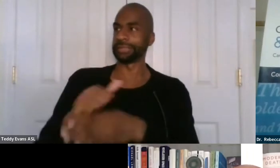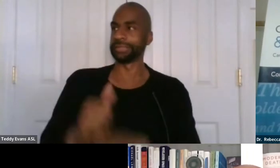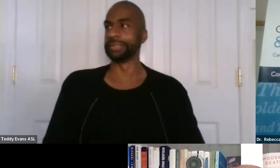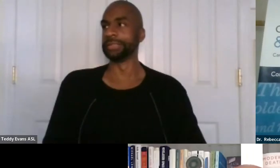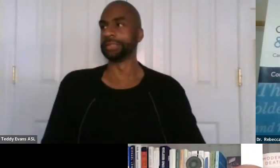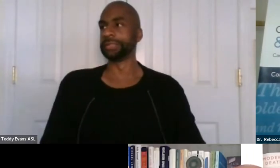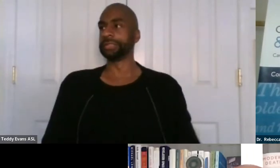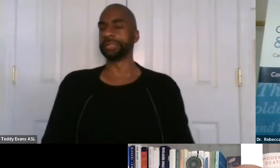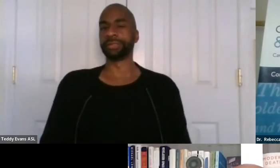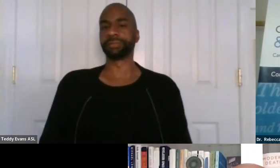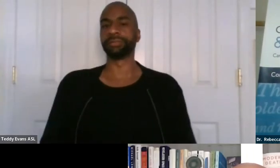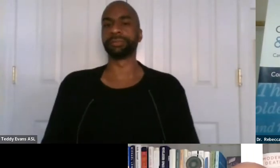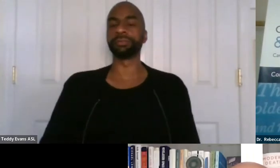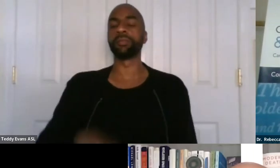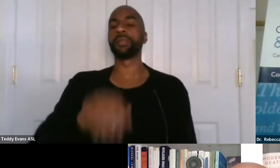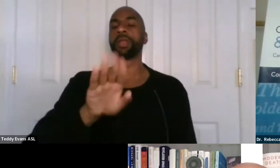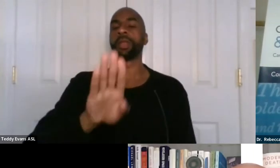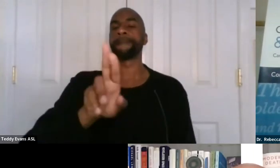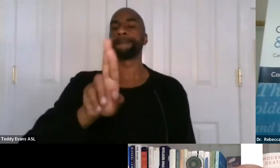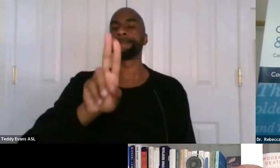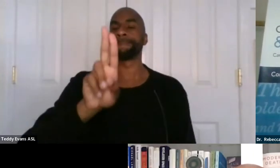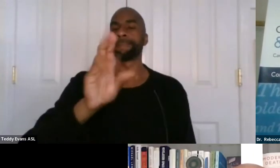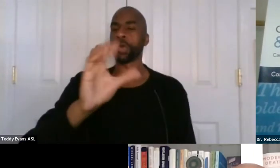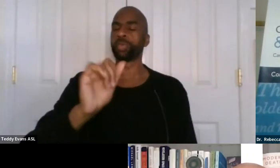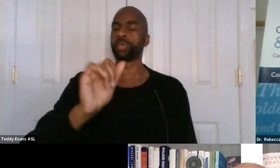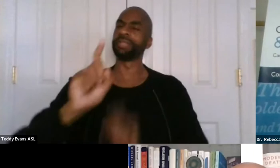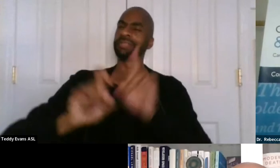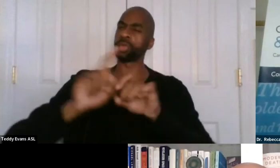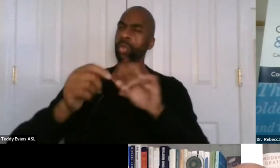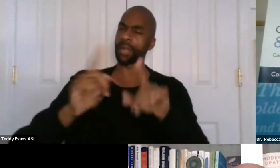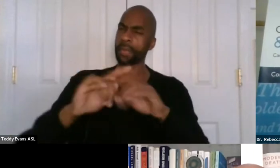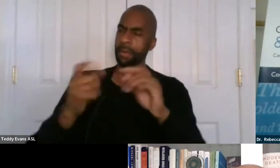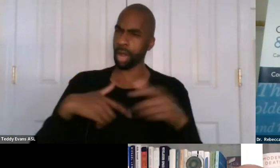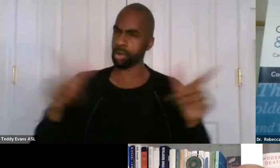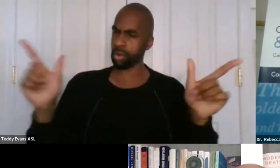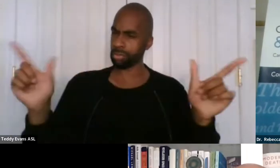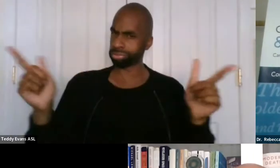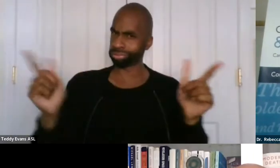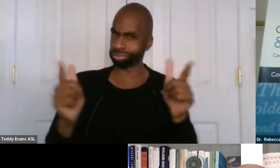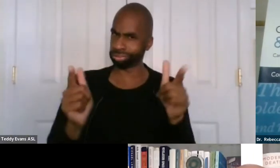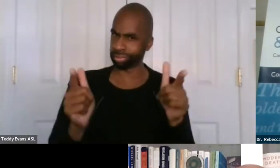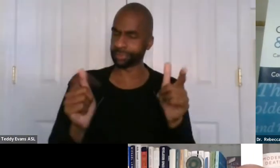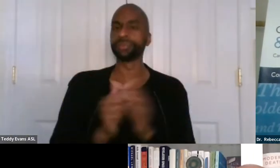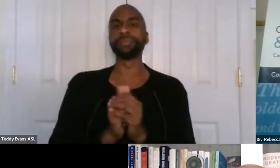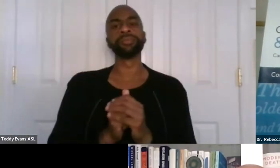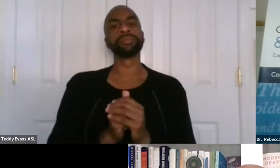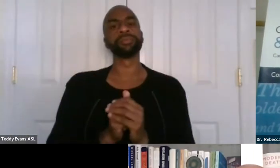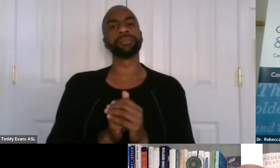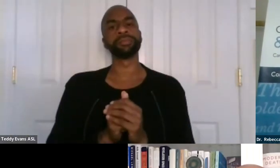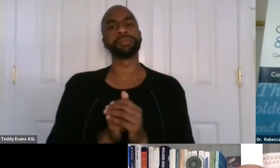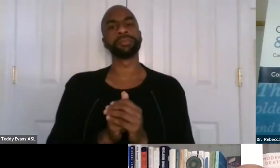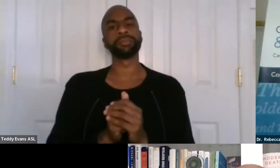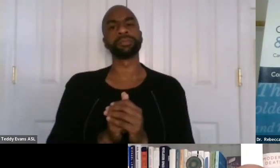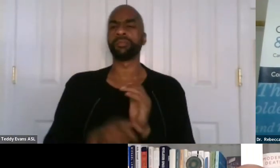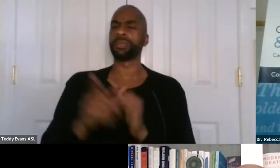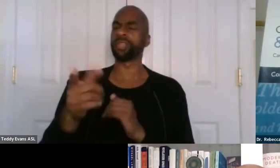So Bruce is asking a question. I'm going to kind of summarize it a little bit differently, but he's wondering about any sort of